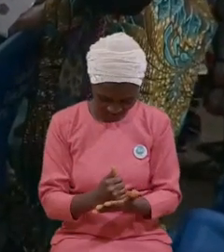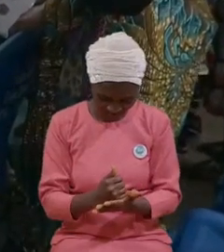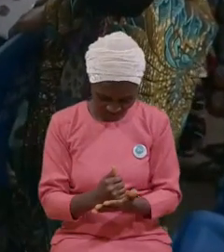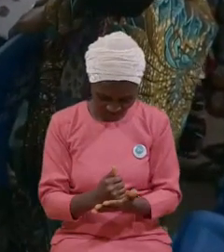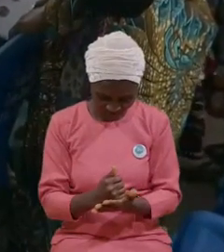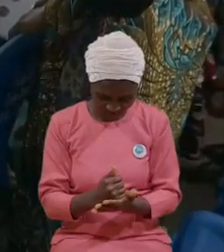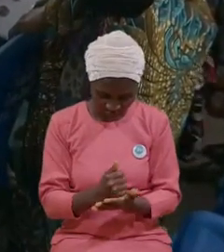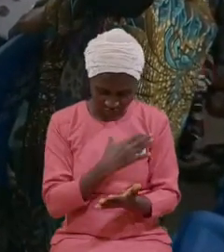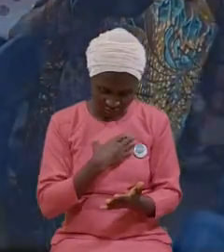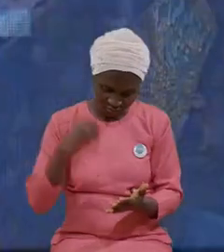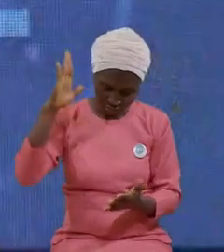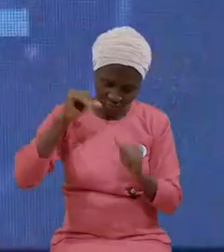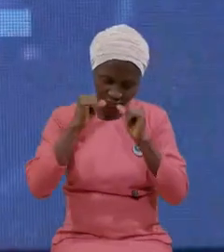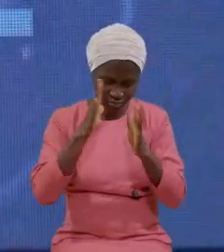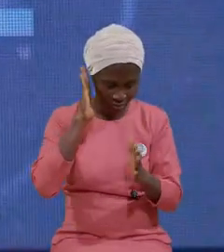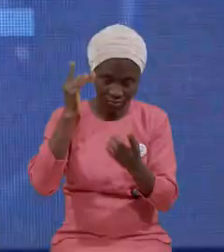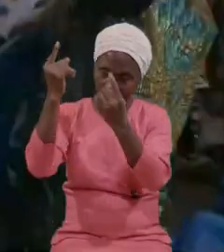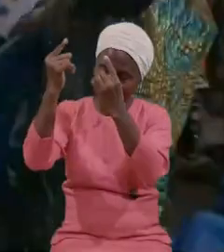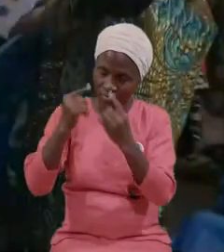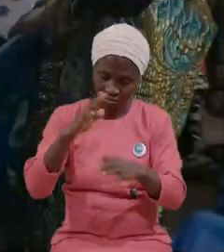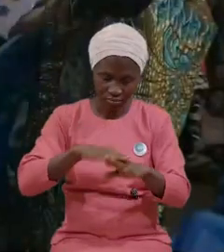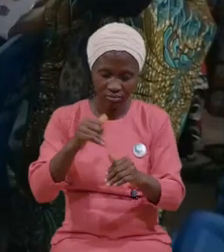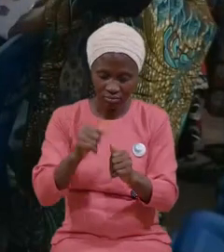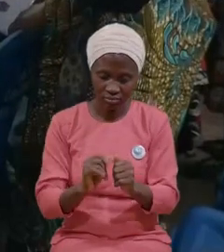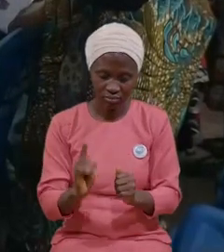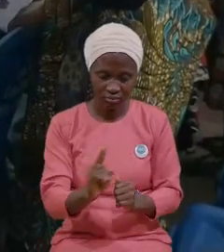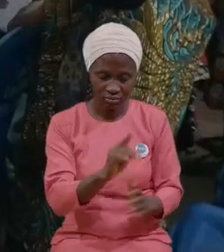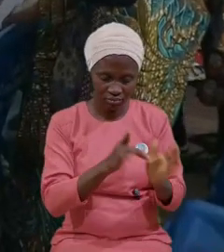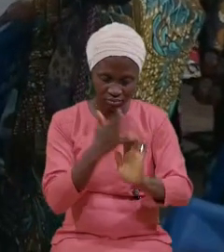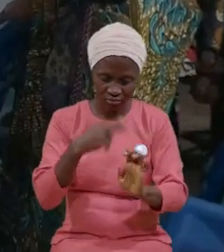And your blessings will come upon everyone.